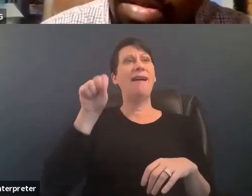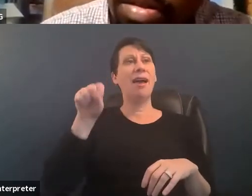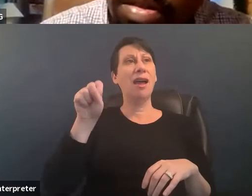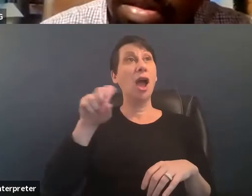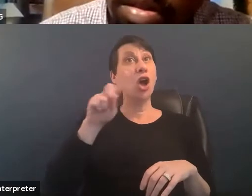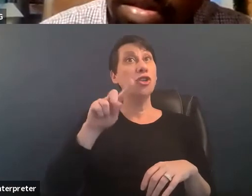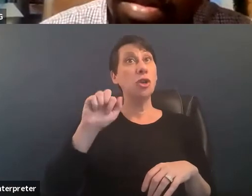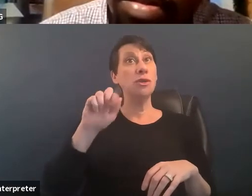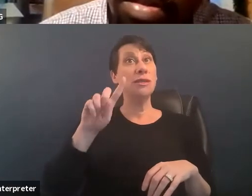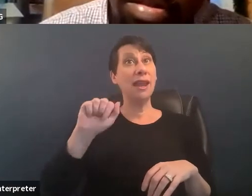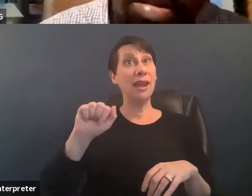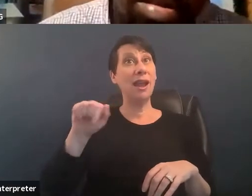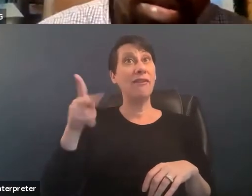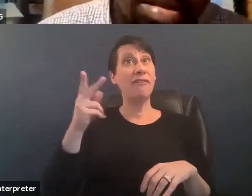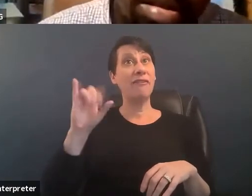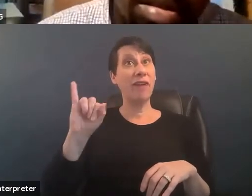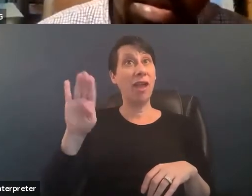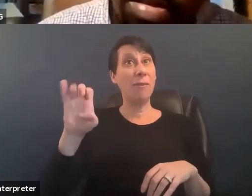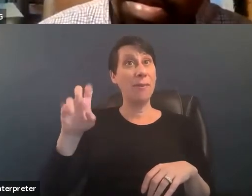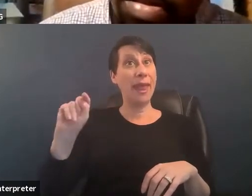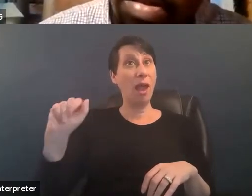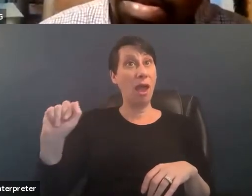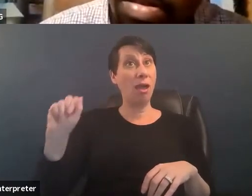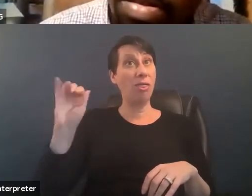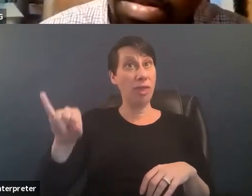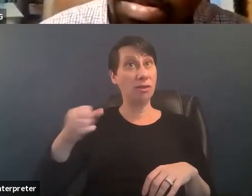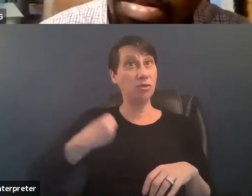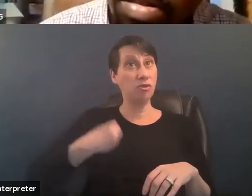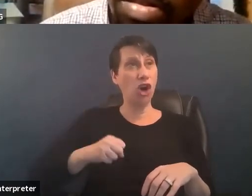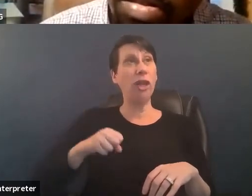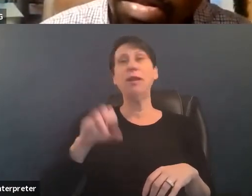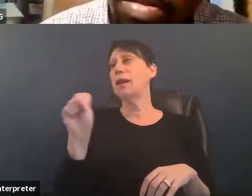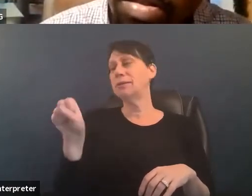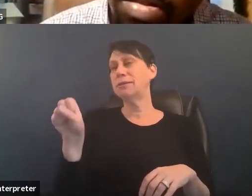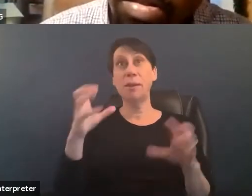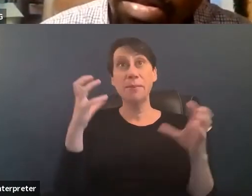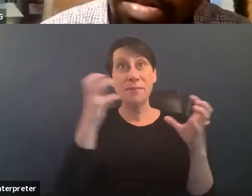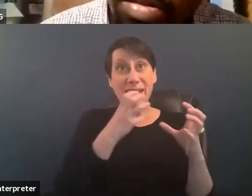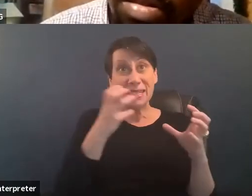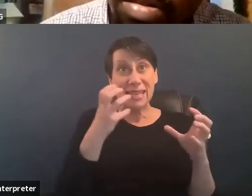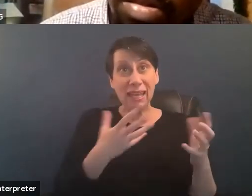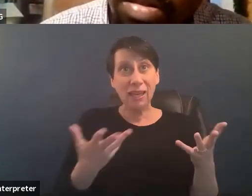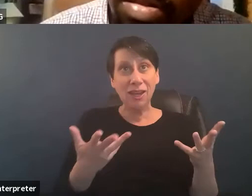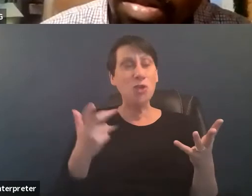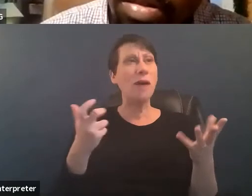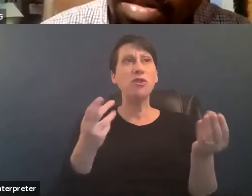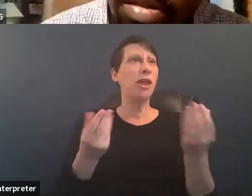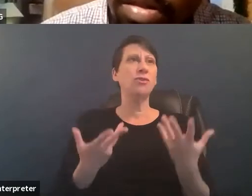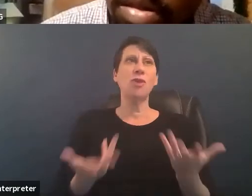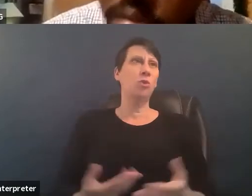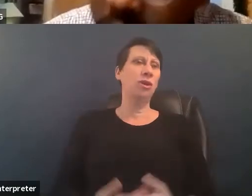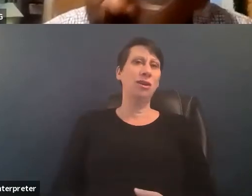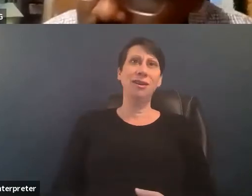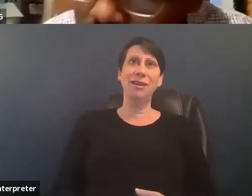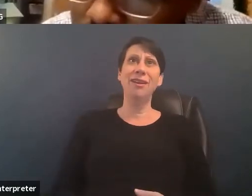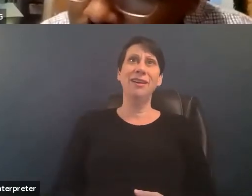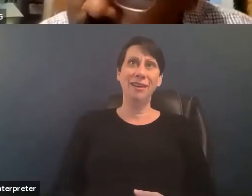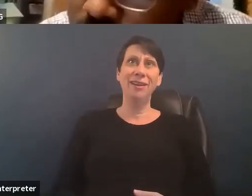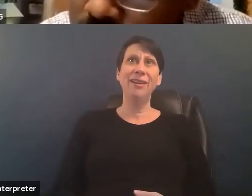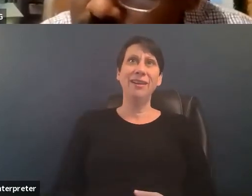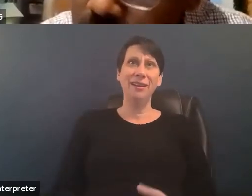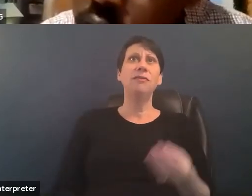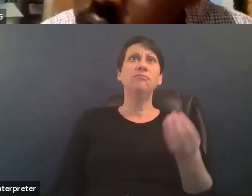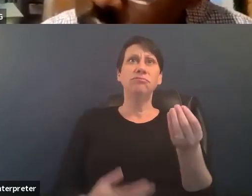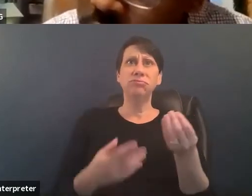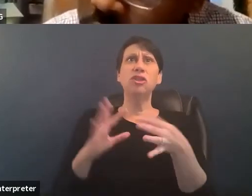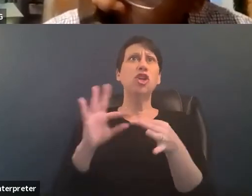Phi Beta. Yes. That is amazing. So you'll have to keep us posted and keep the coalition posted